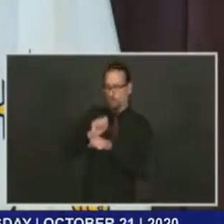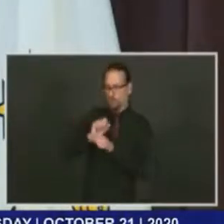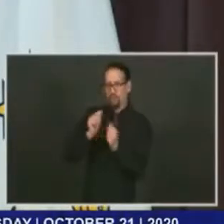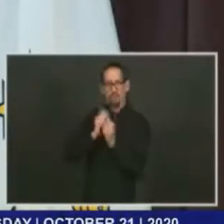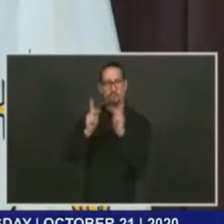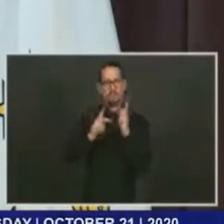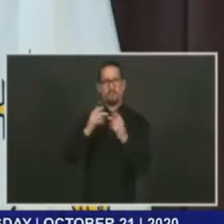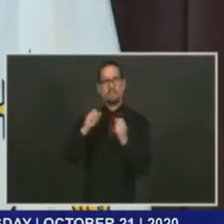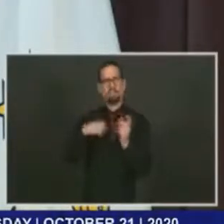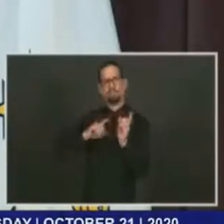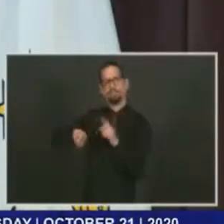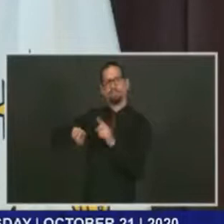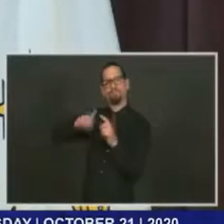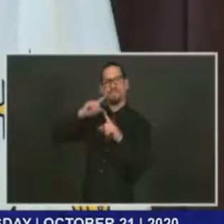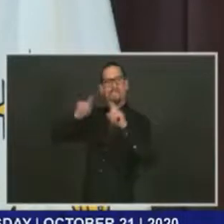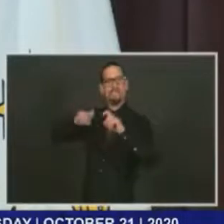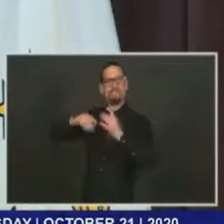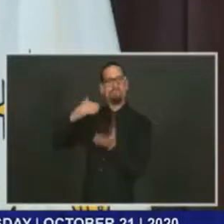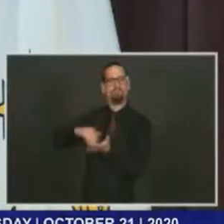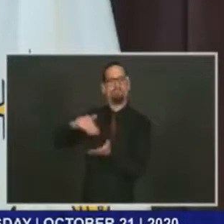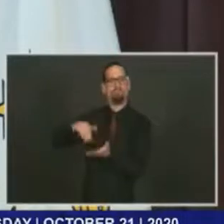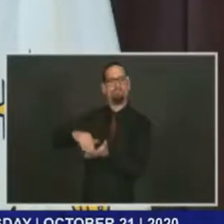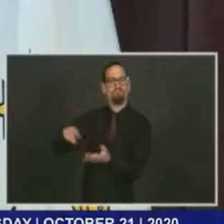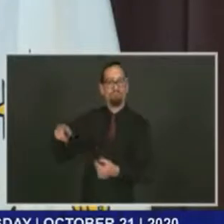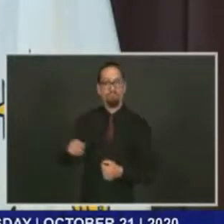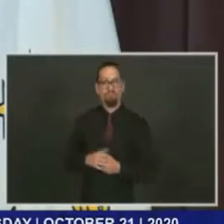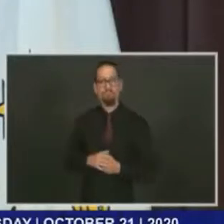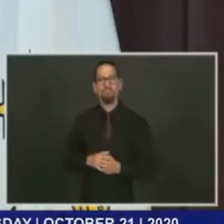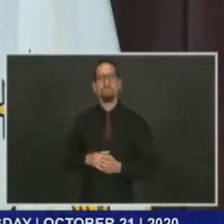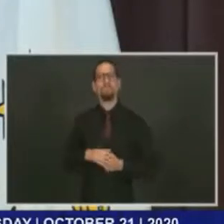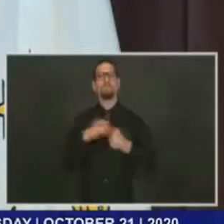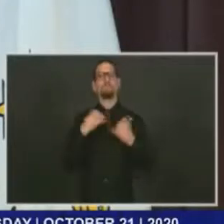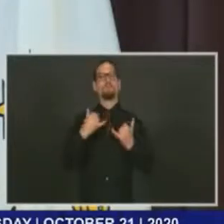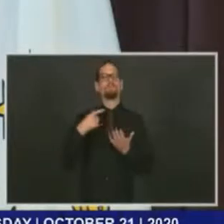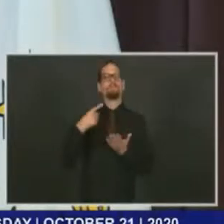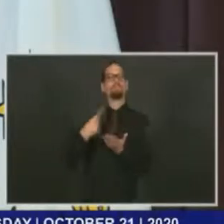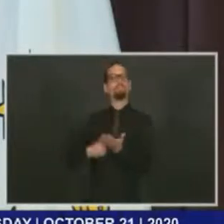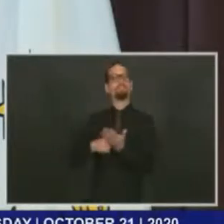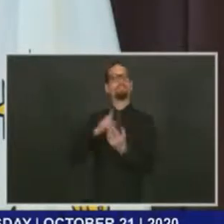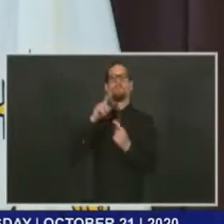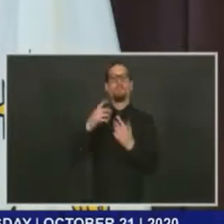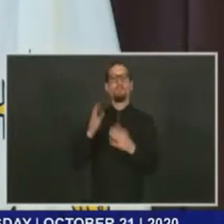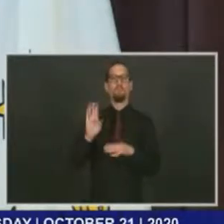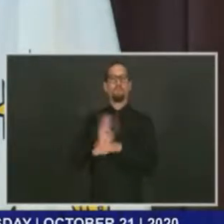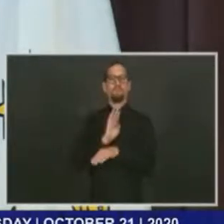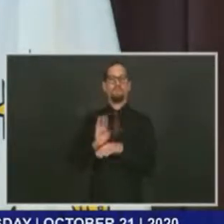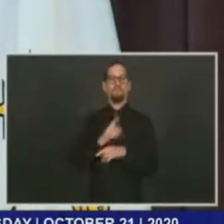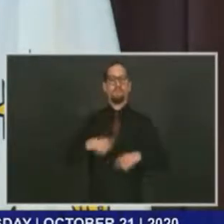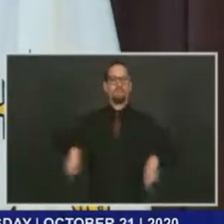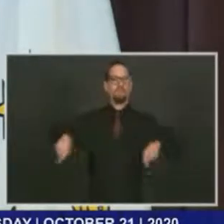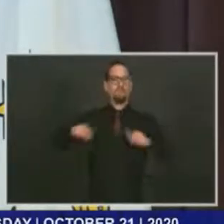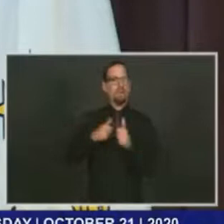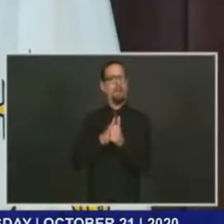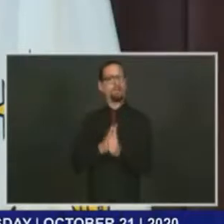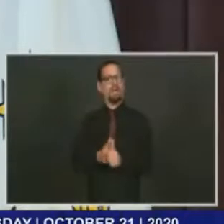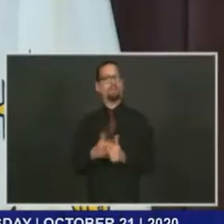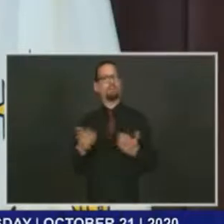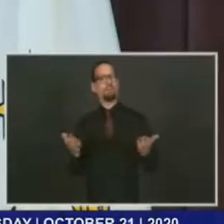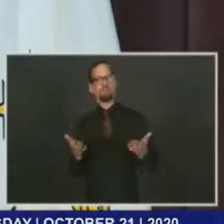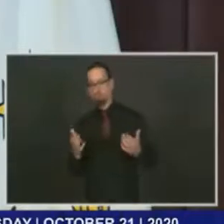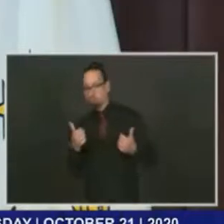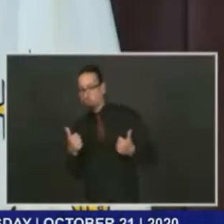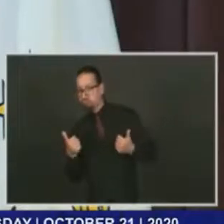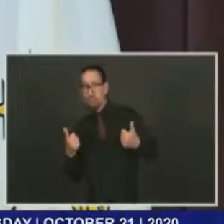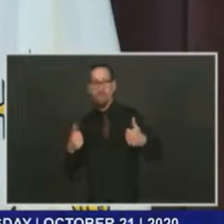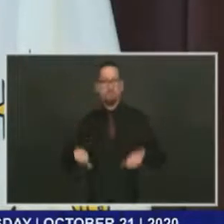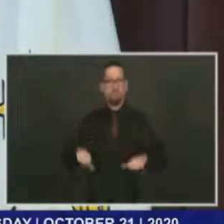Separately, I want to say a word about business compliance. As I said last week, we are getting more serious about enforcing compliance